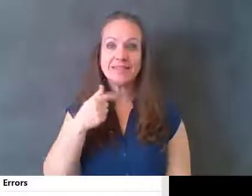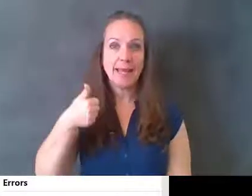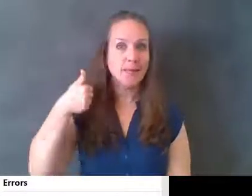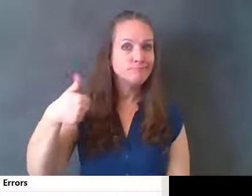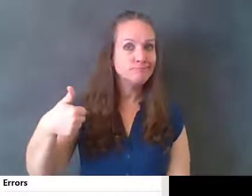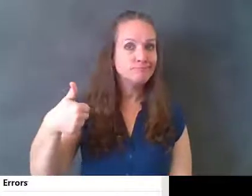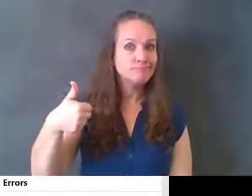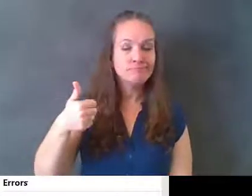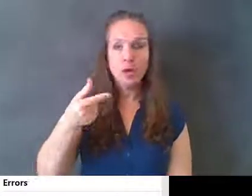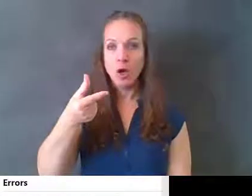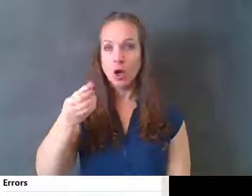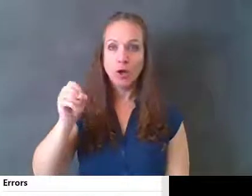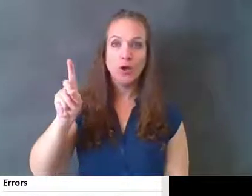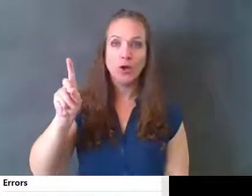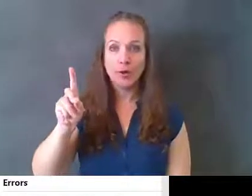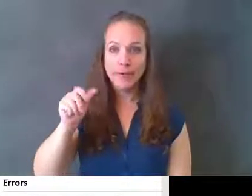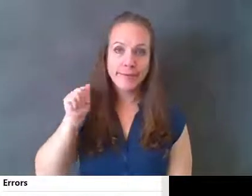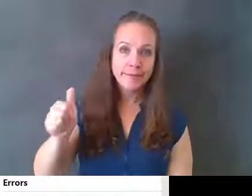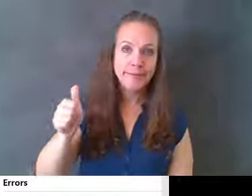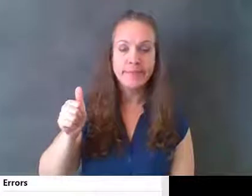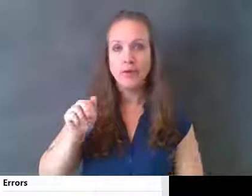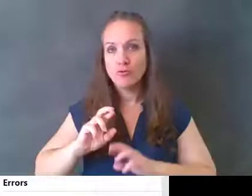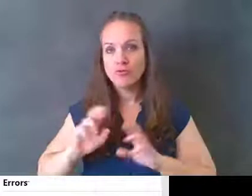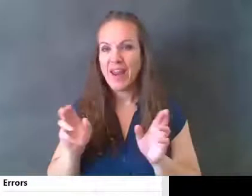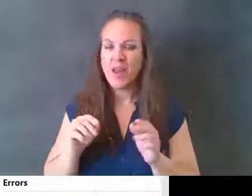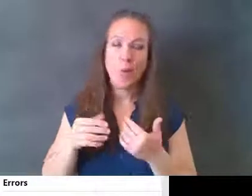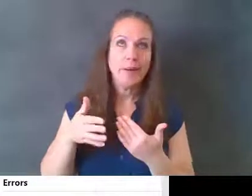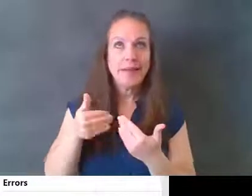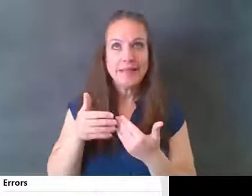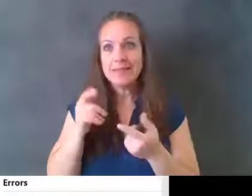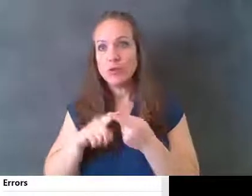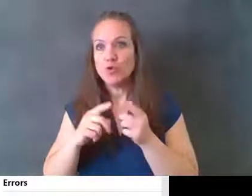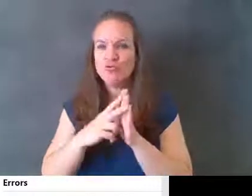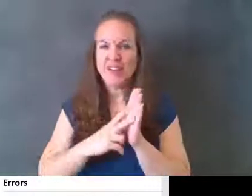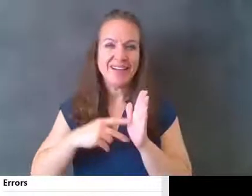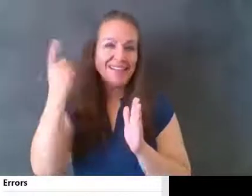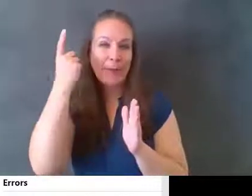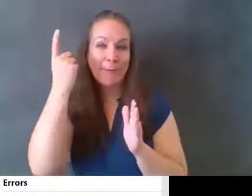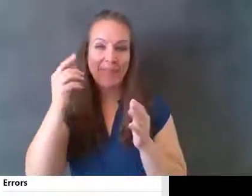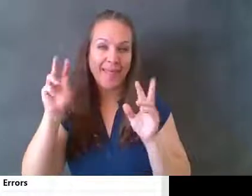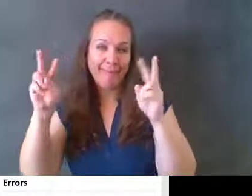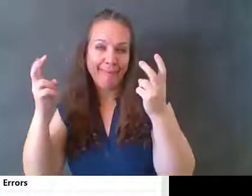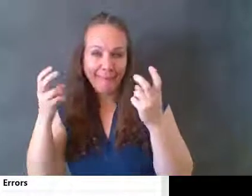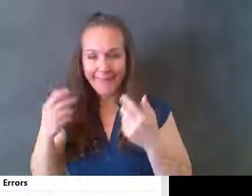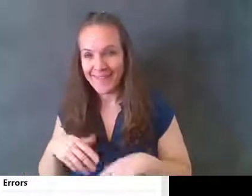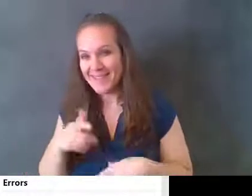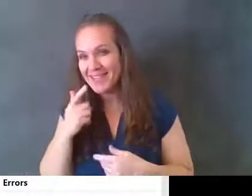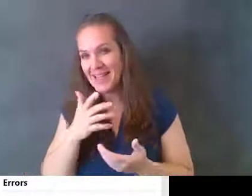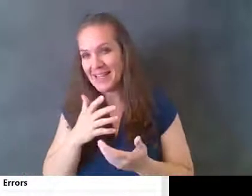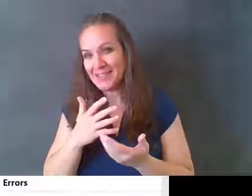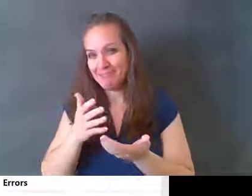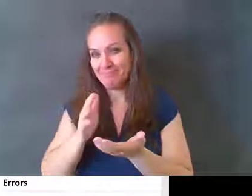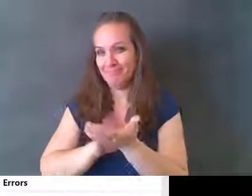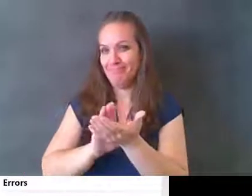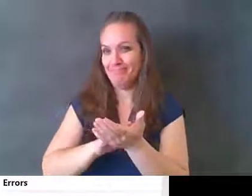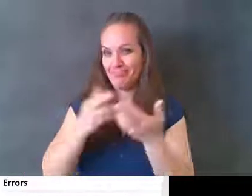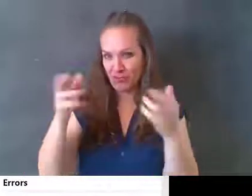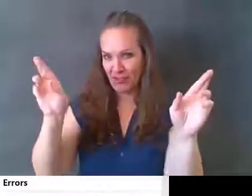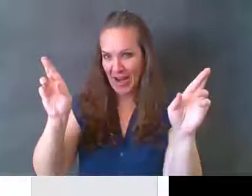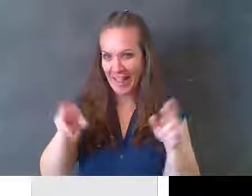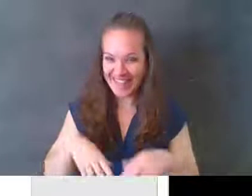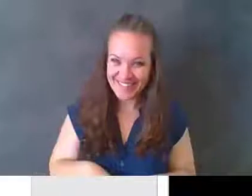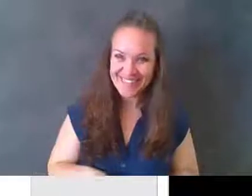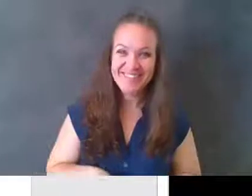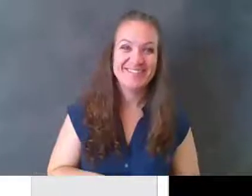easy to read for people with disabilities, or something like that. So if you see good to go on the accessibility checker, that's a good